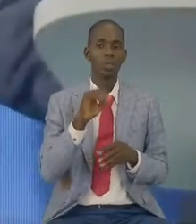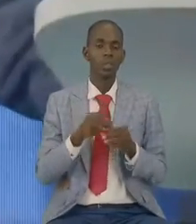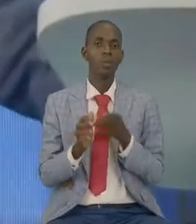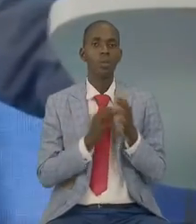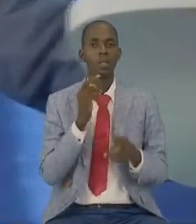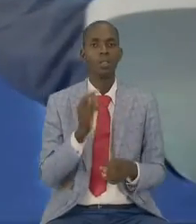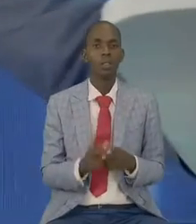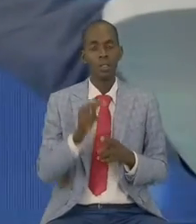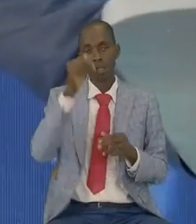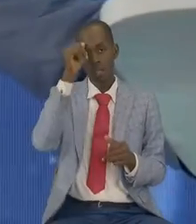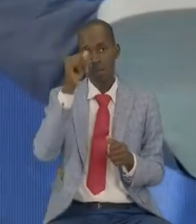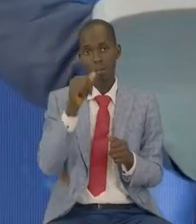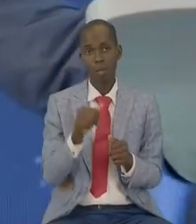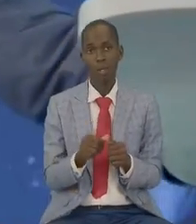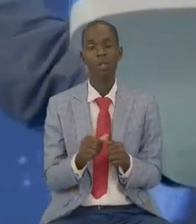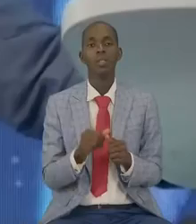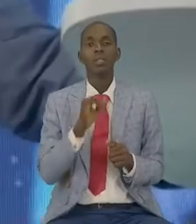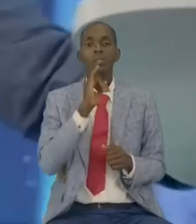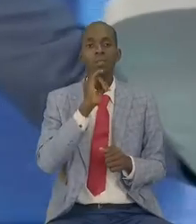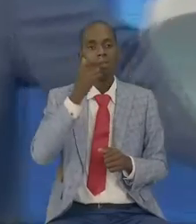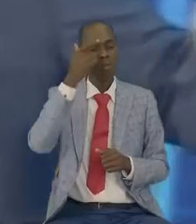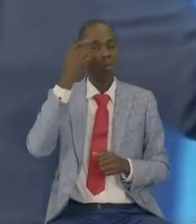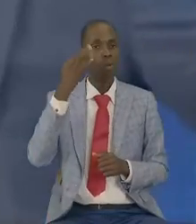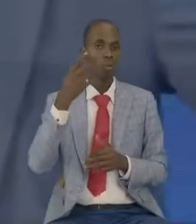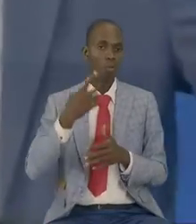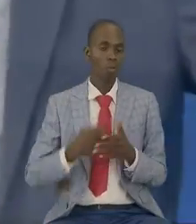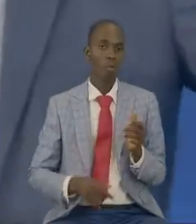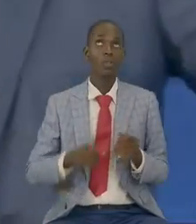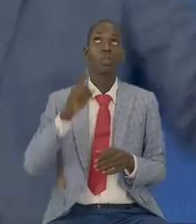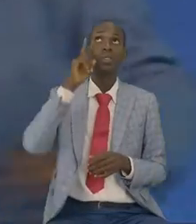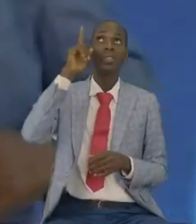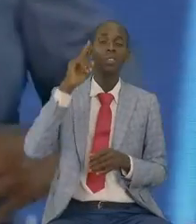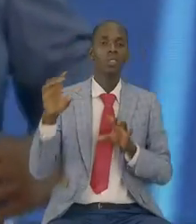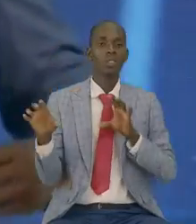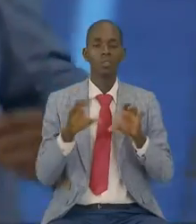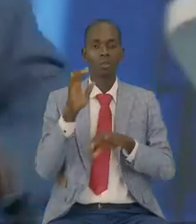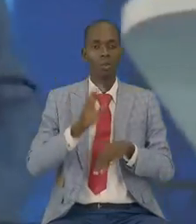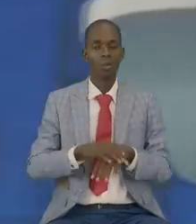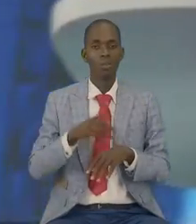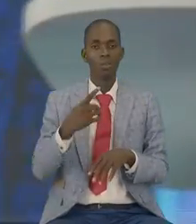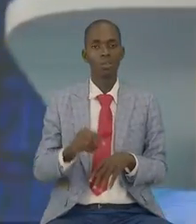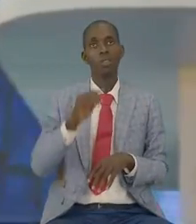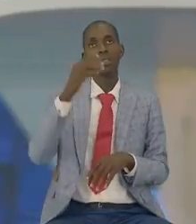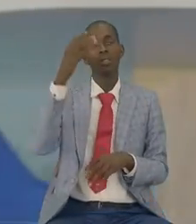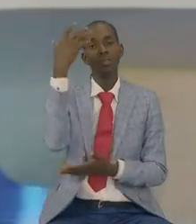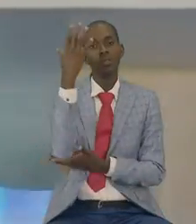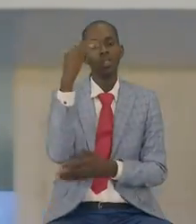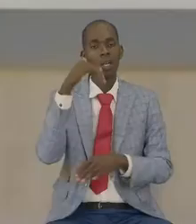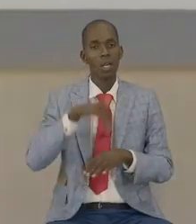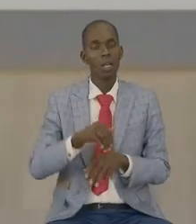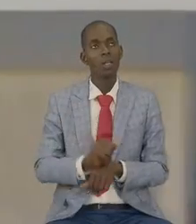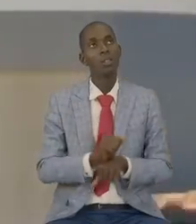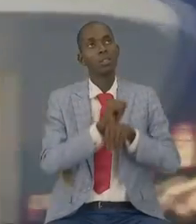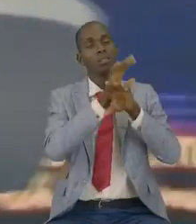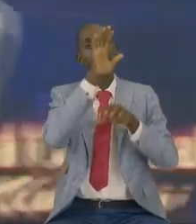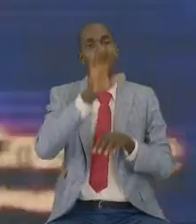name. Remember, it's because of what he did on the tree at Calvary. We're coming to number